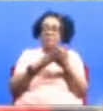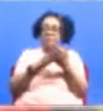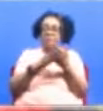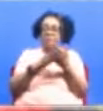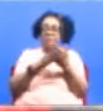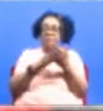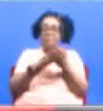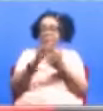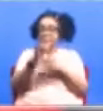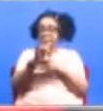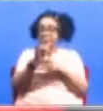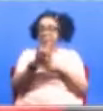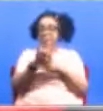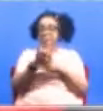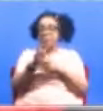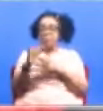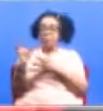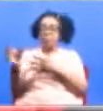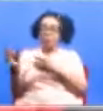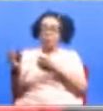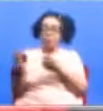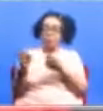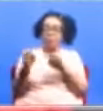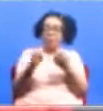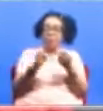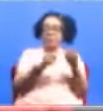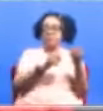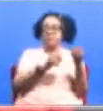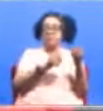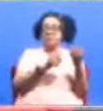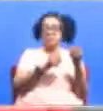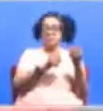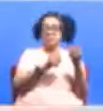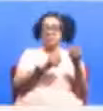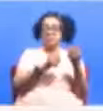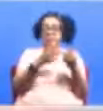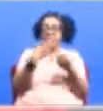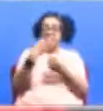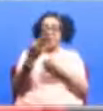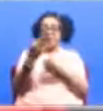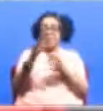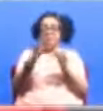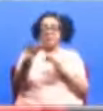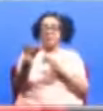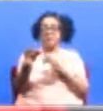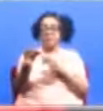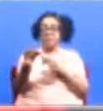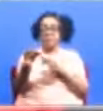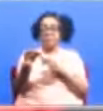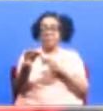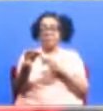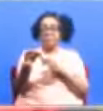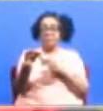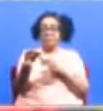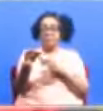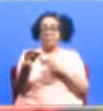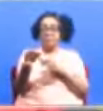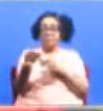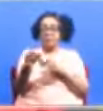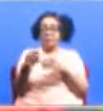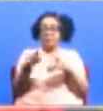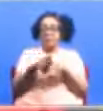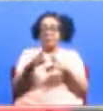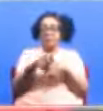fisi ikamfuta kama mita 300. Fisi hizo